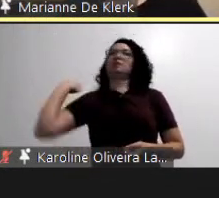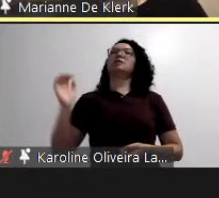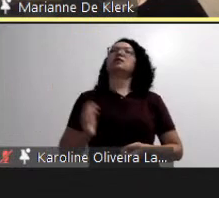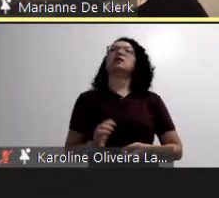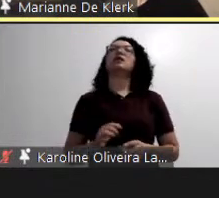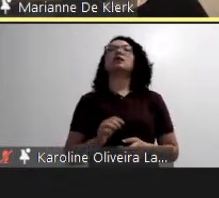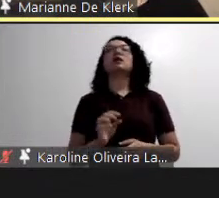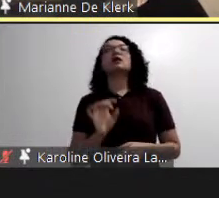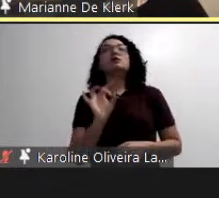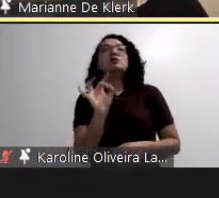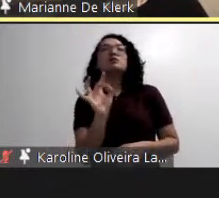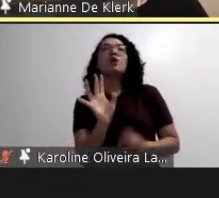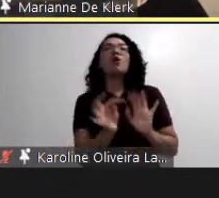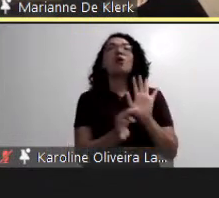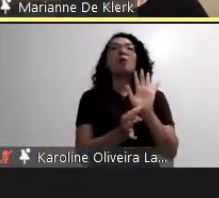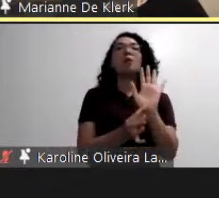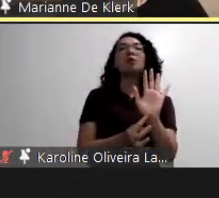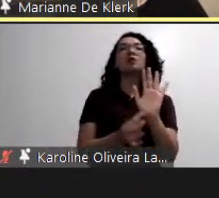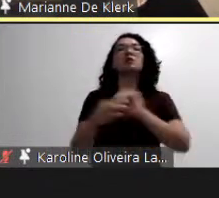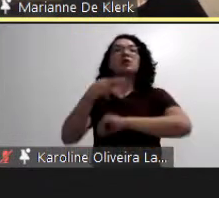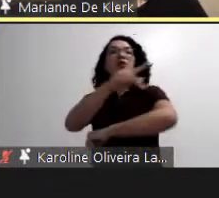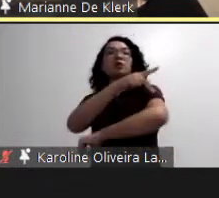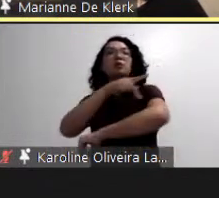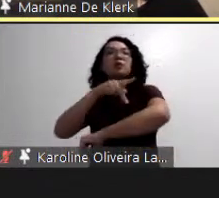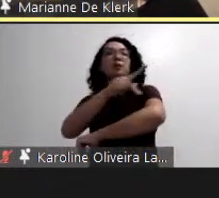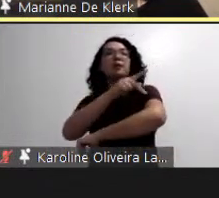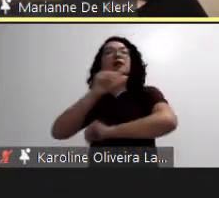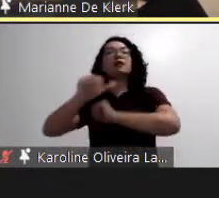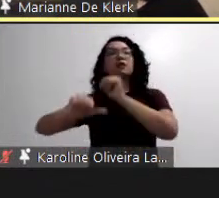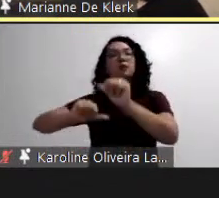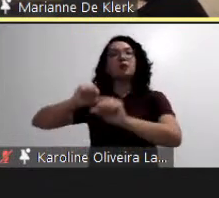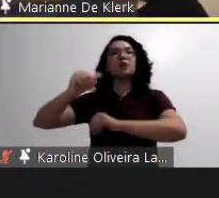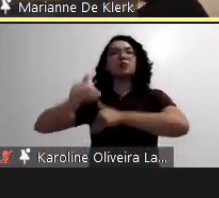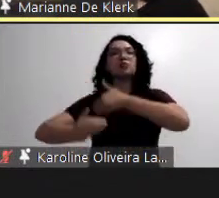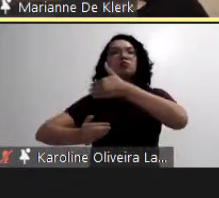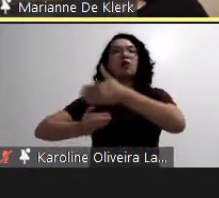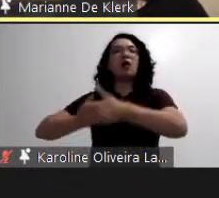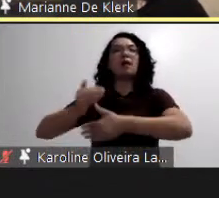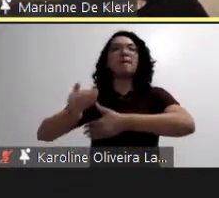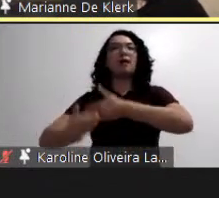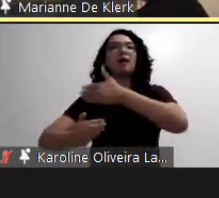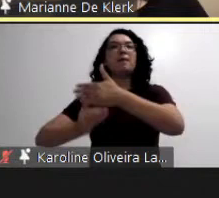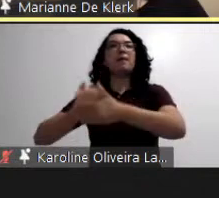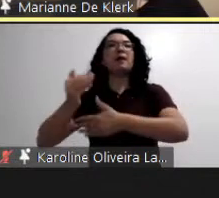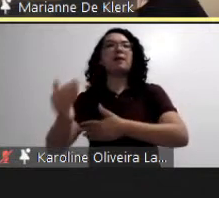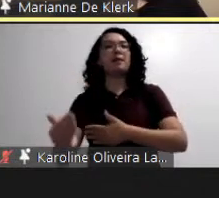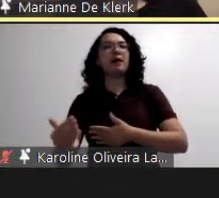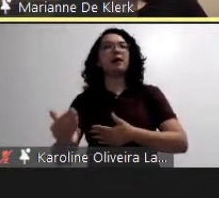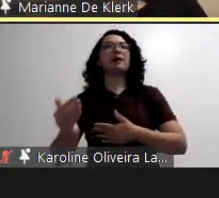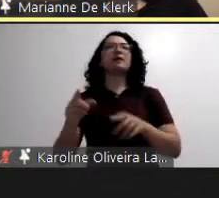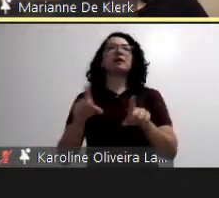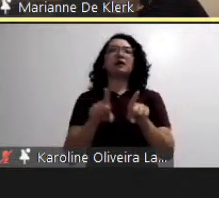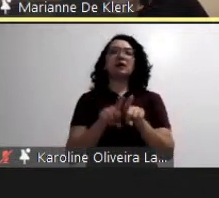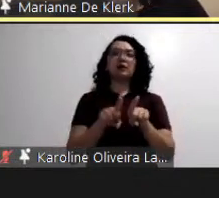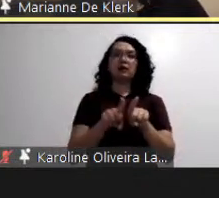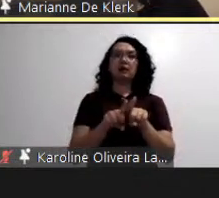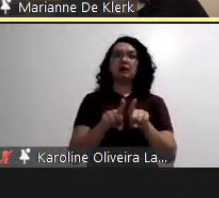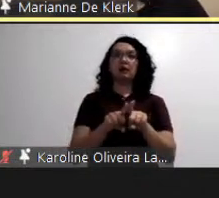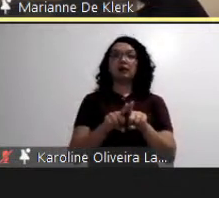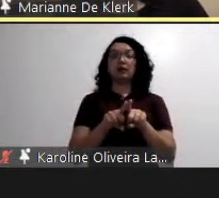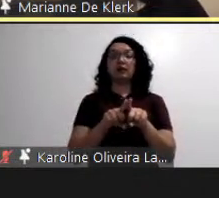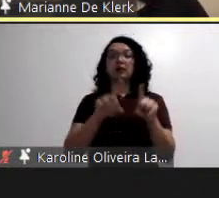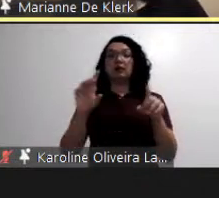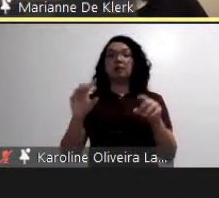is a women's living heritage memorial was added to that square, which is one of the few new additions to